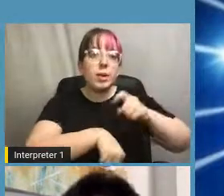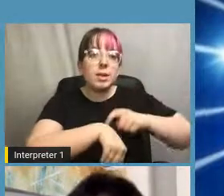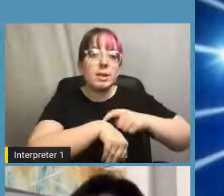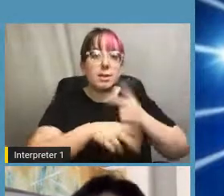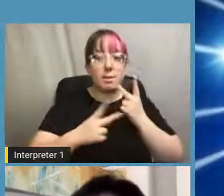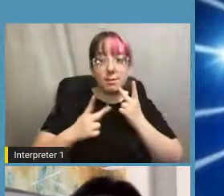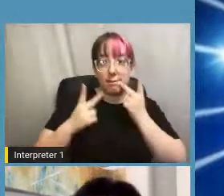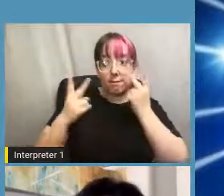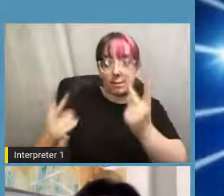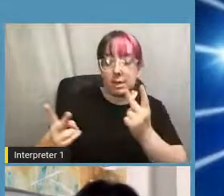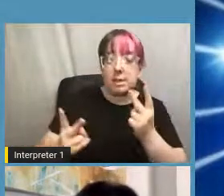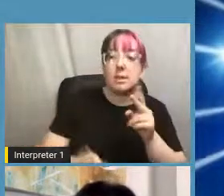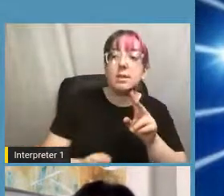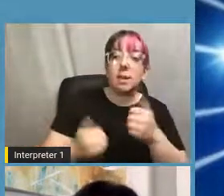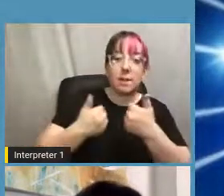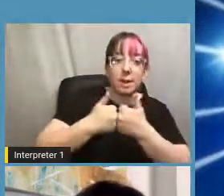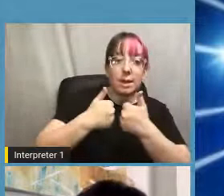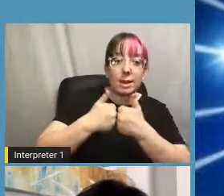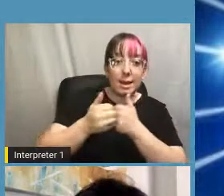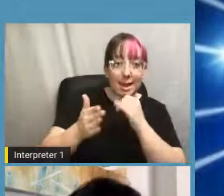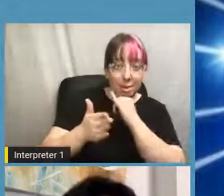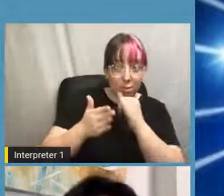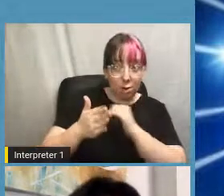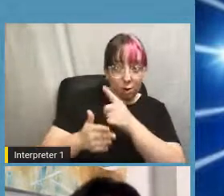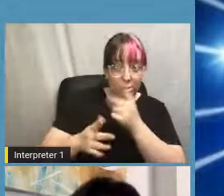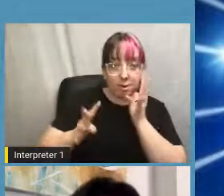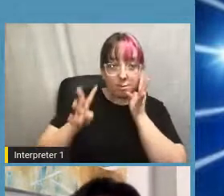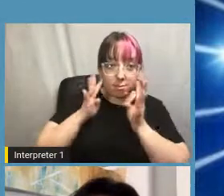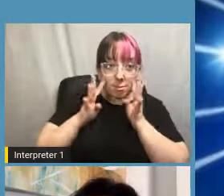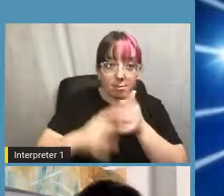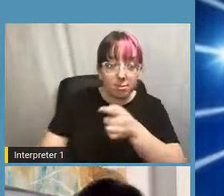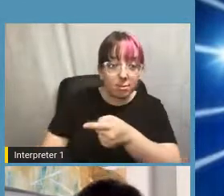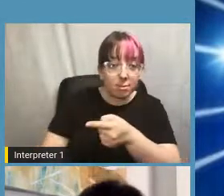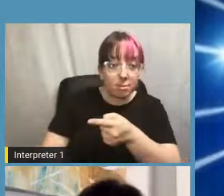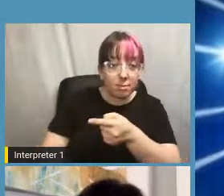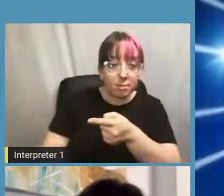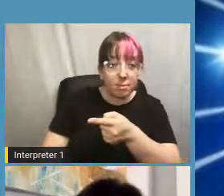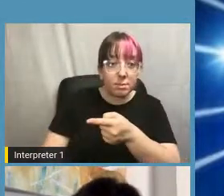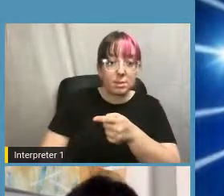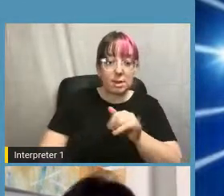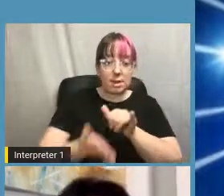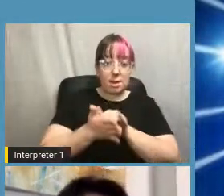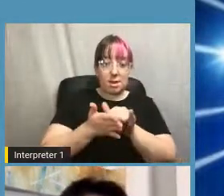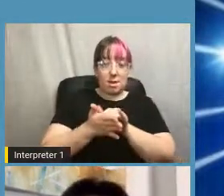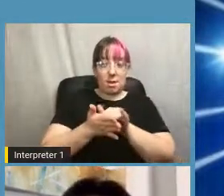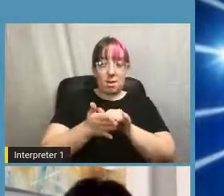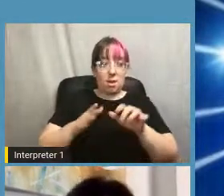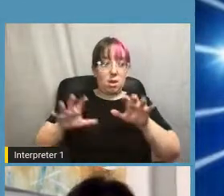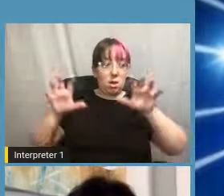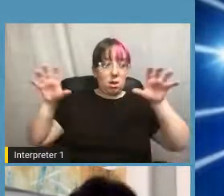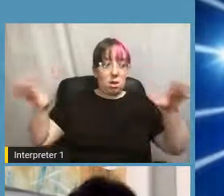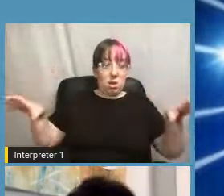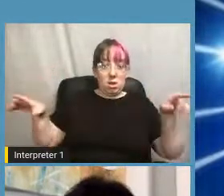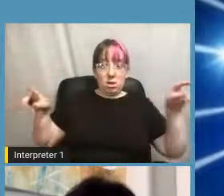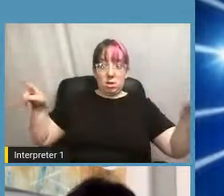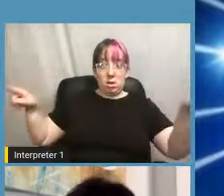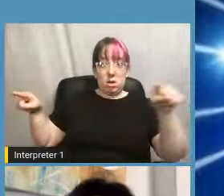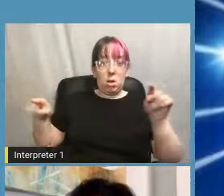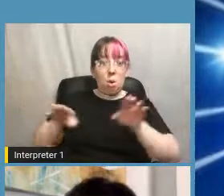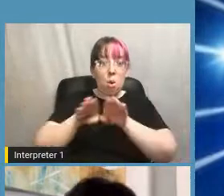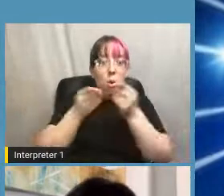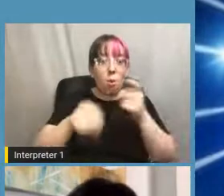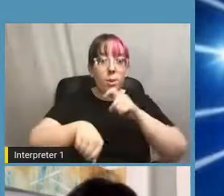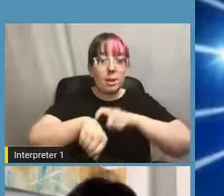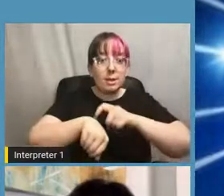art that he made, if you go outside of New York opening times for the MoMA Museum,